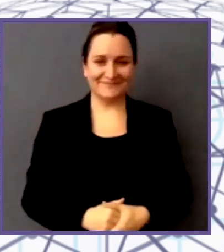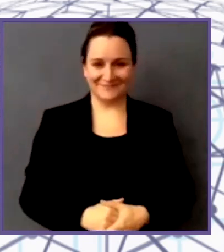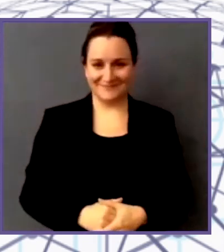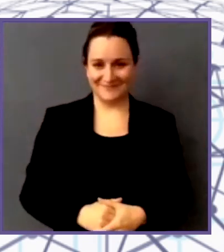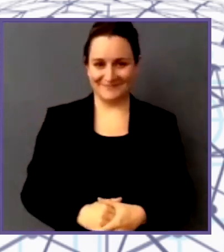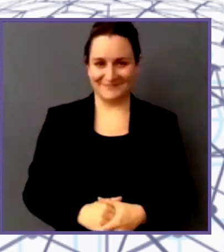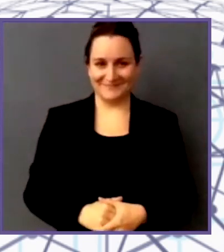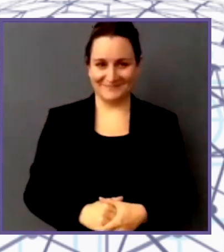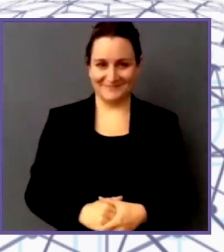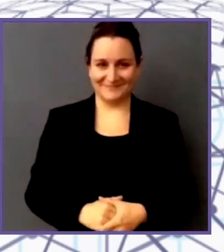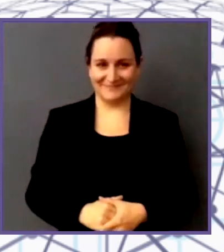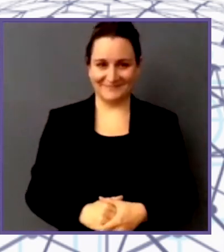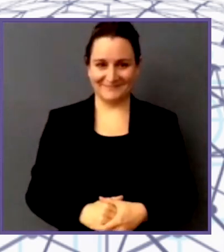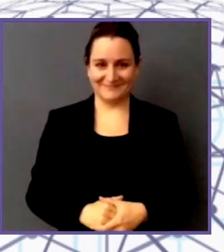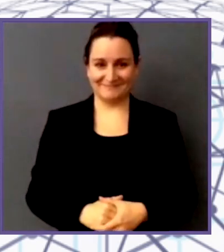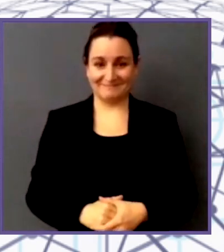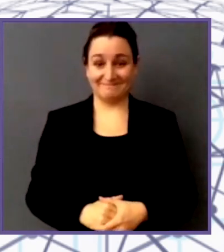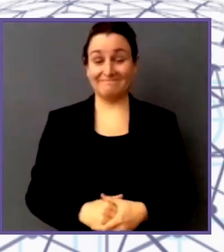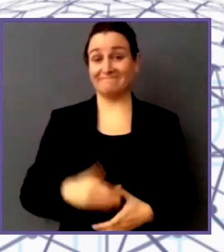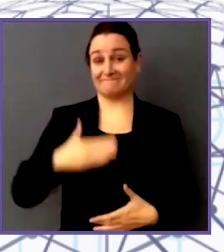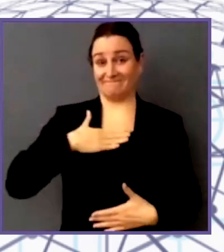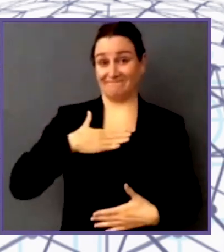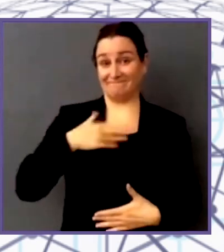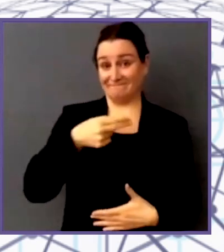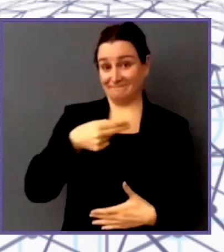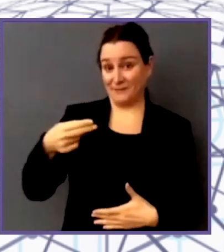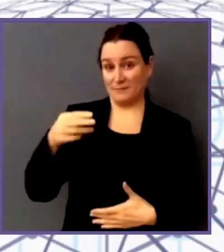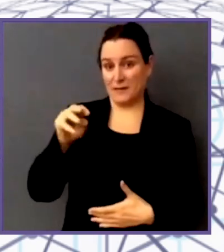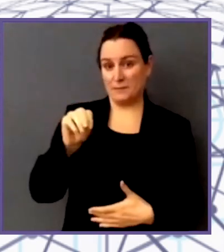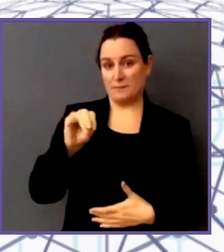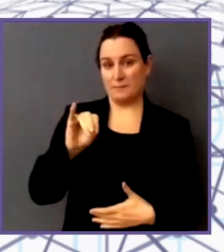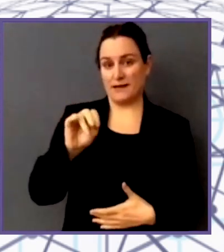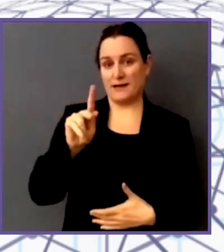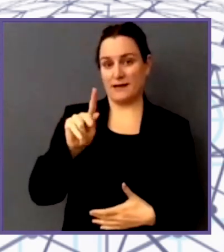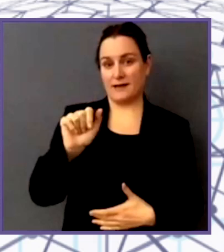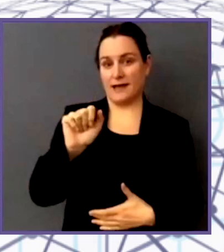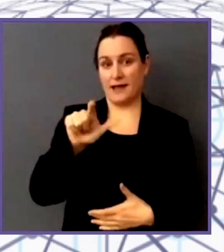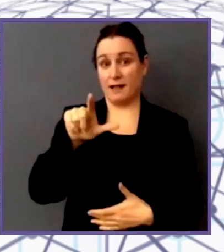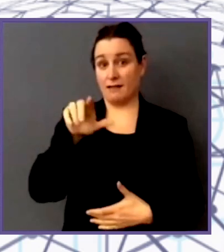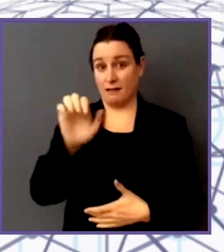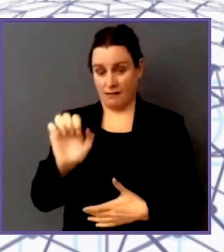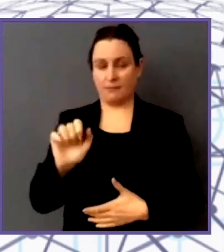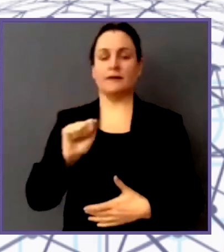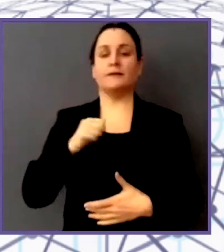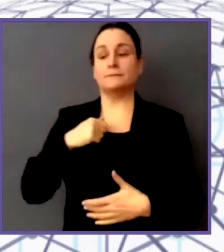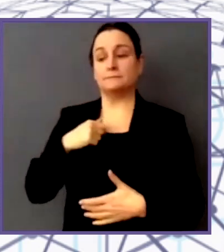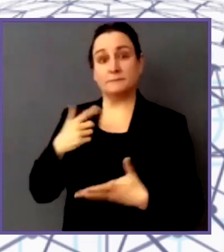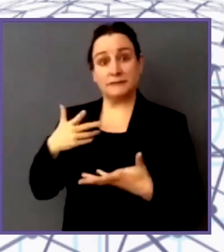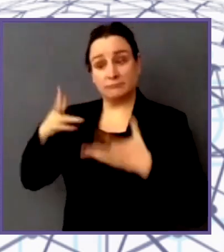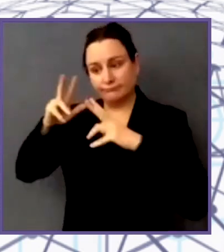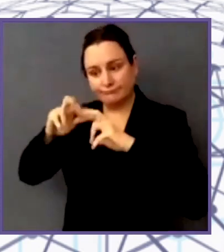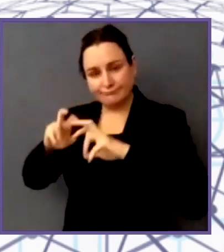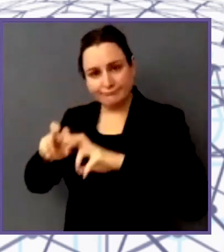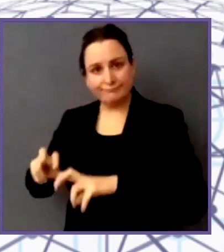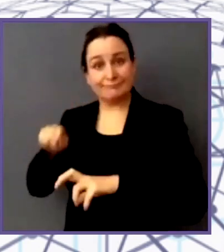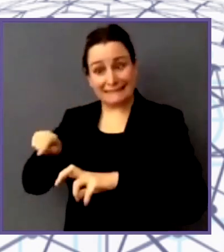So as Ian mentioned, my name is Mikaela Patrick, and I'm the research lead on this sub-program that we're here to talk about